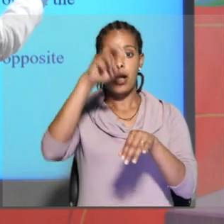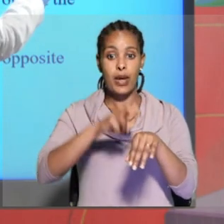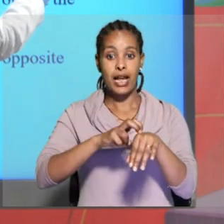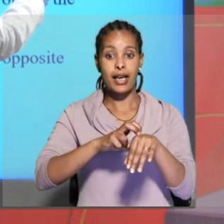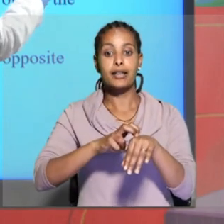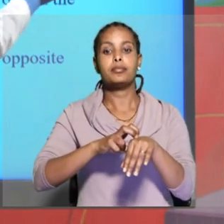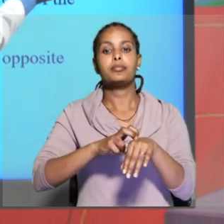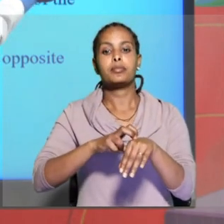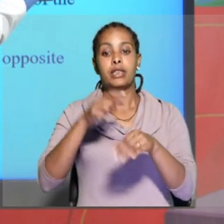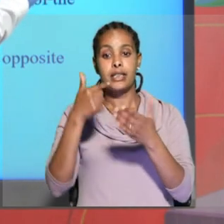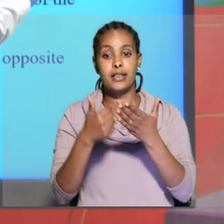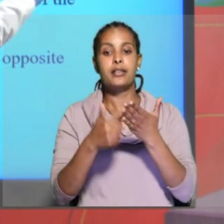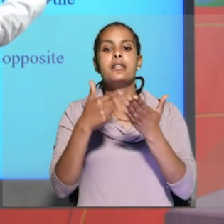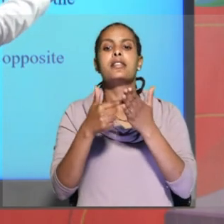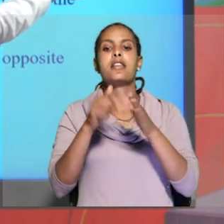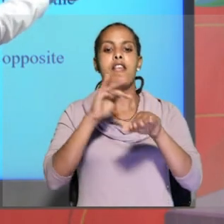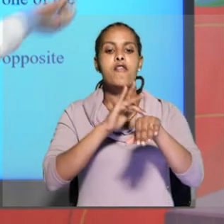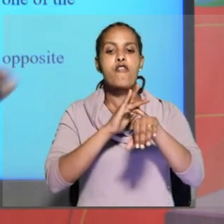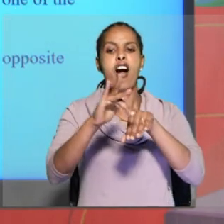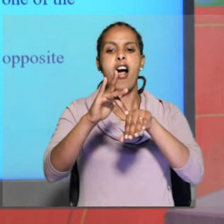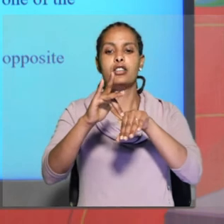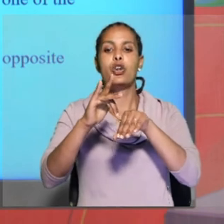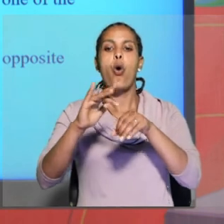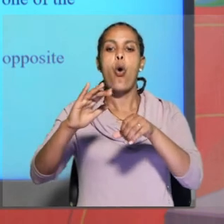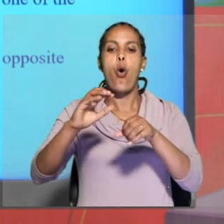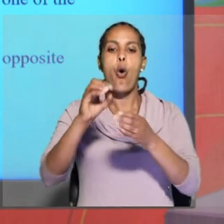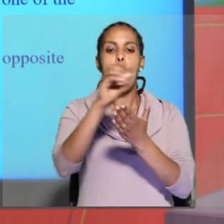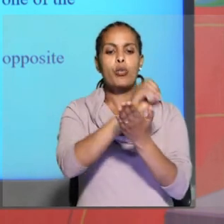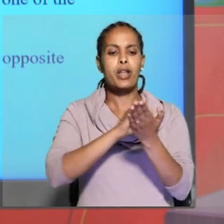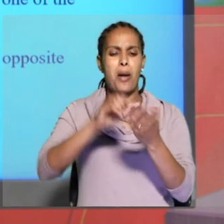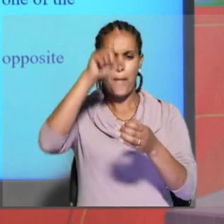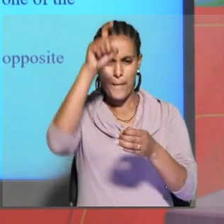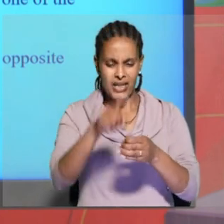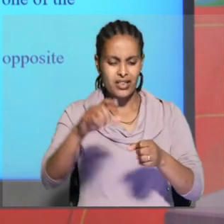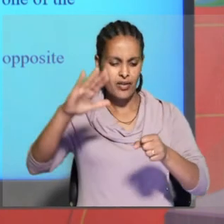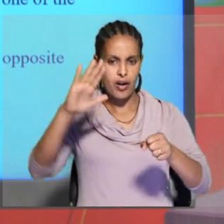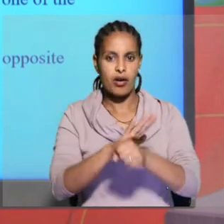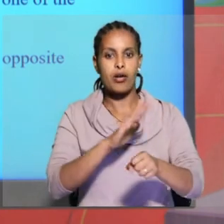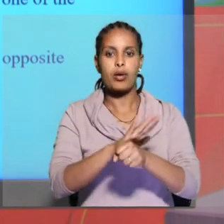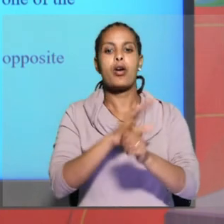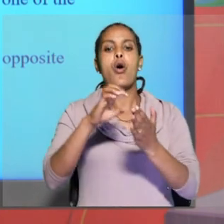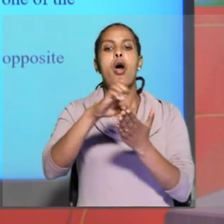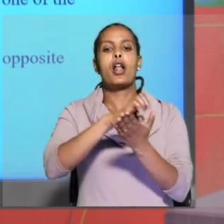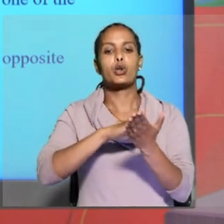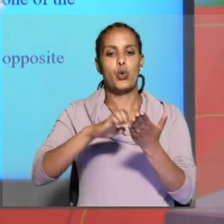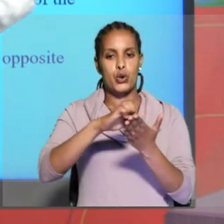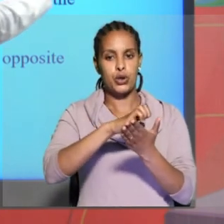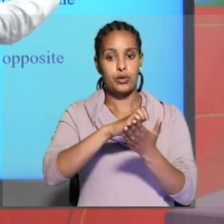here, these vacant orbitals must be occupied with electrons. You